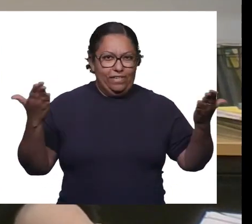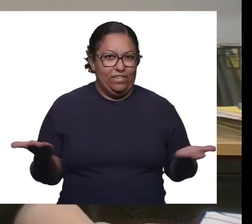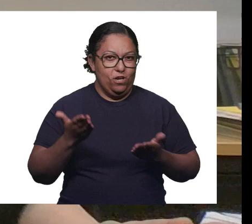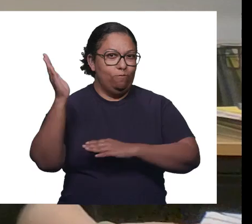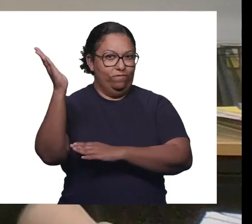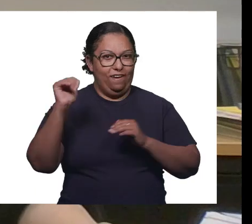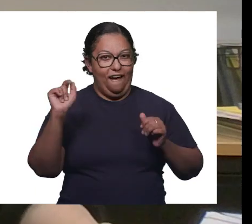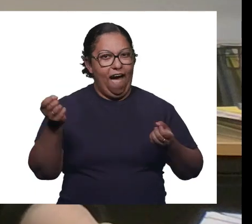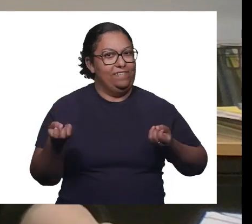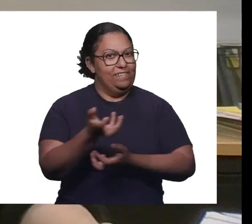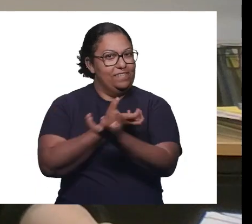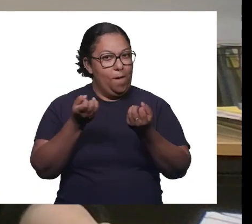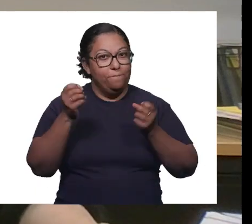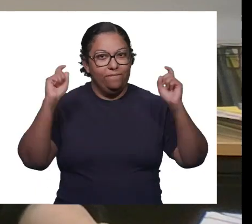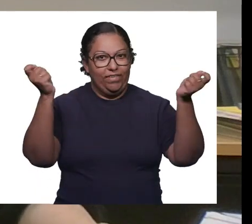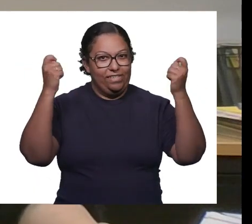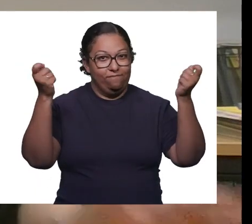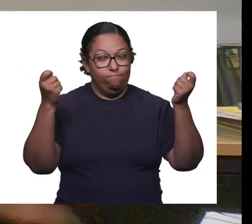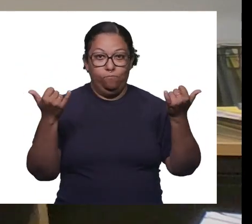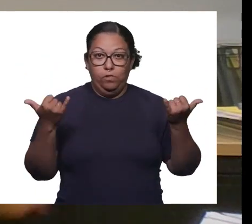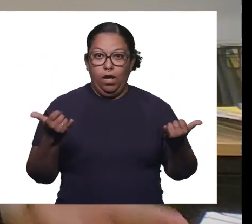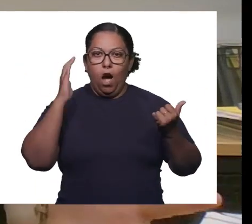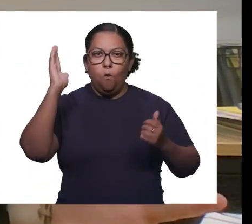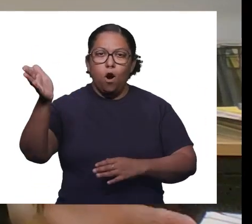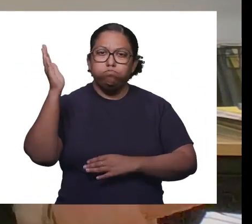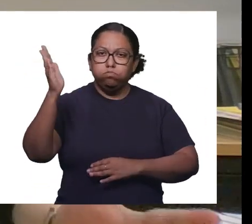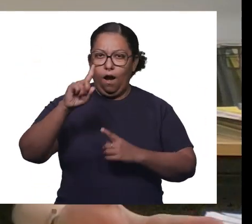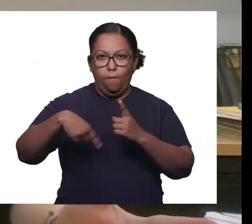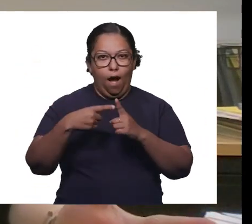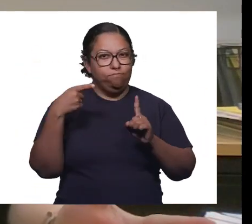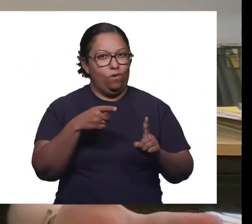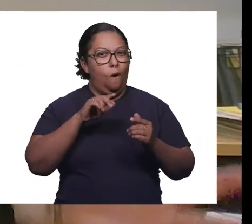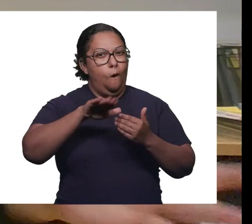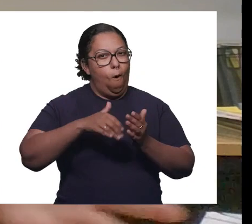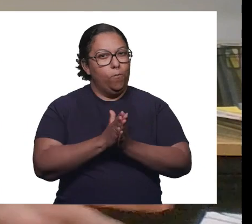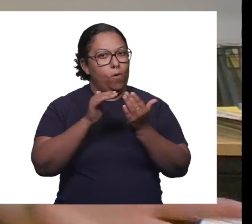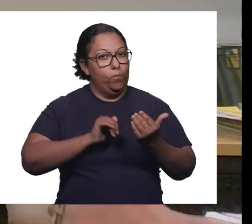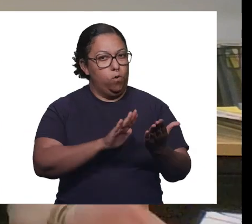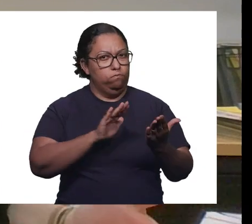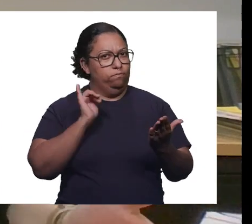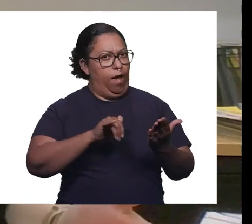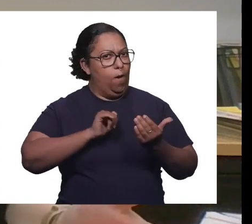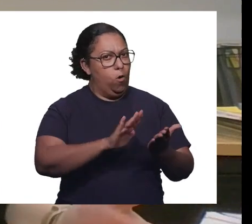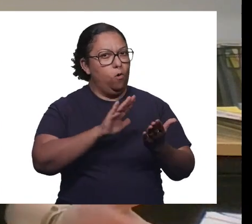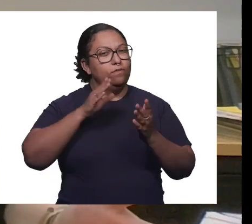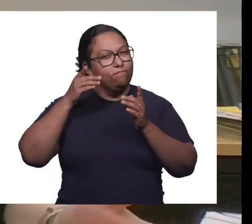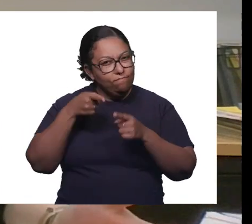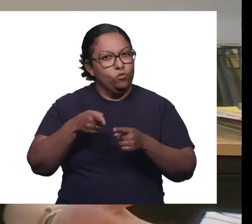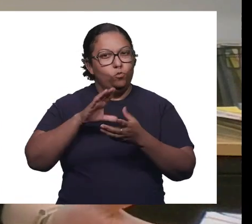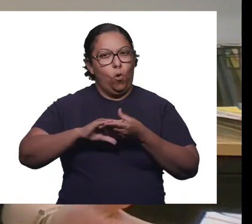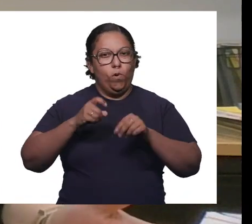here presenting for STEMIEFest. Today, I'm going to be talking about the whole book approach. This is our approach to story time here